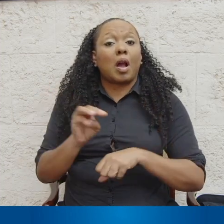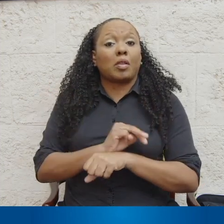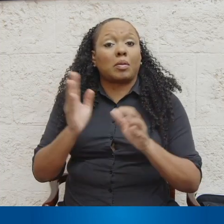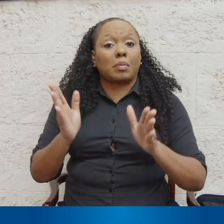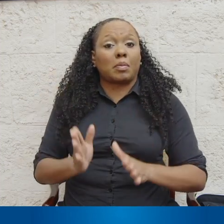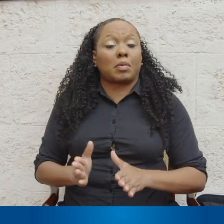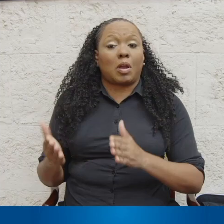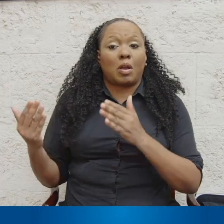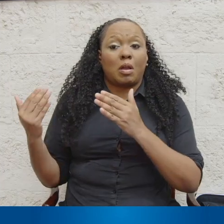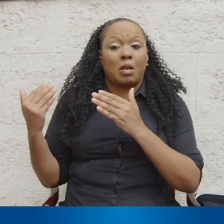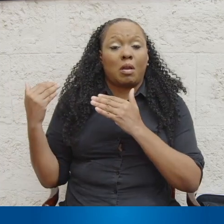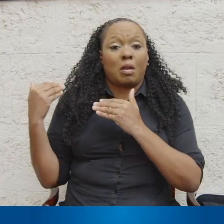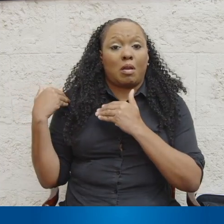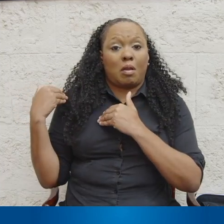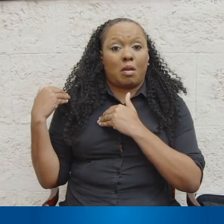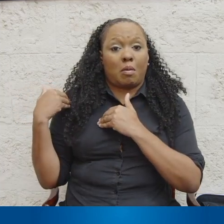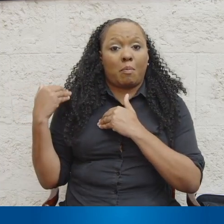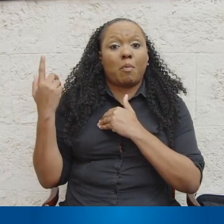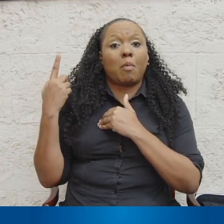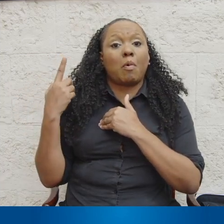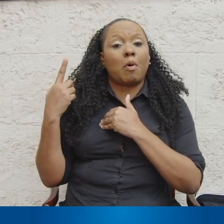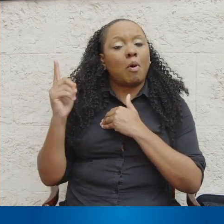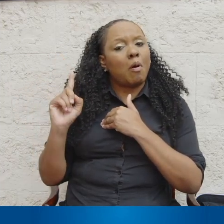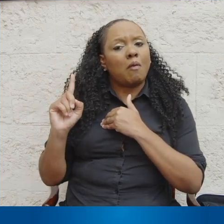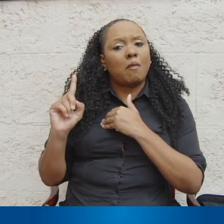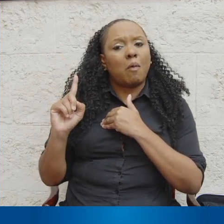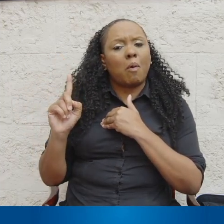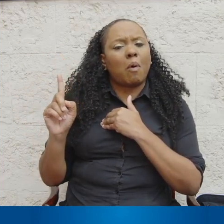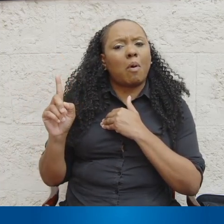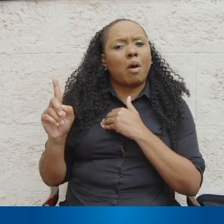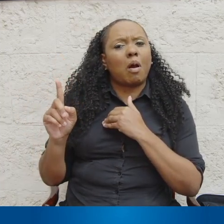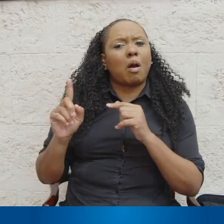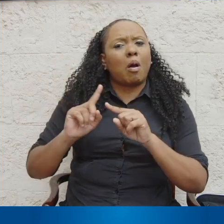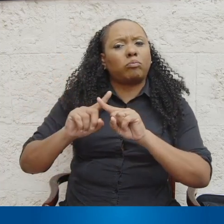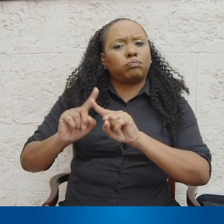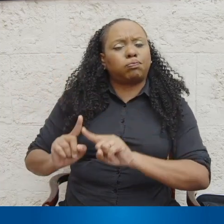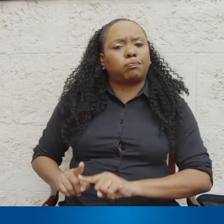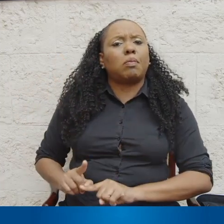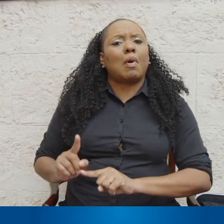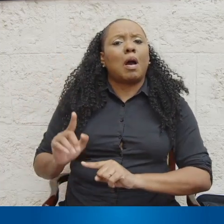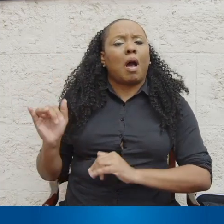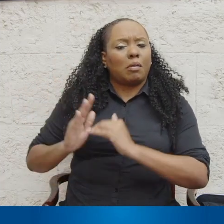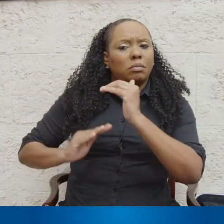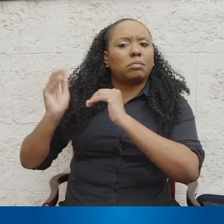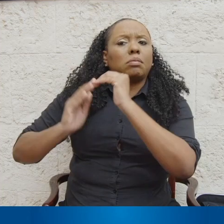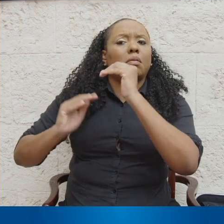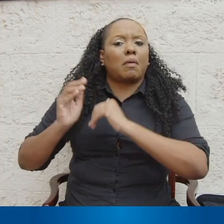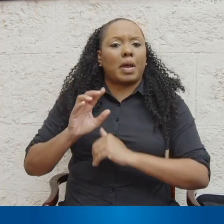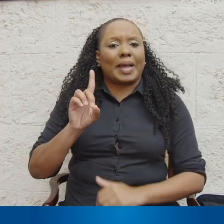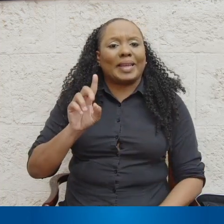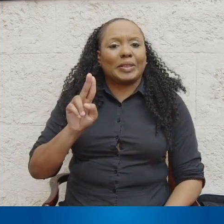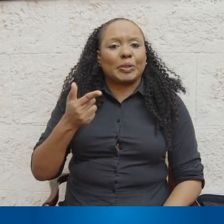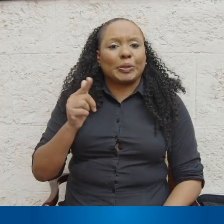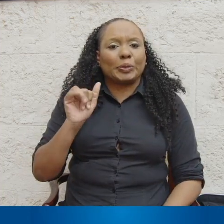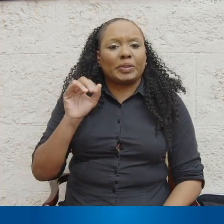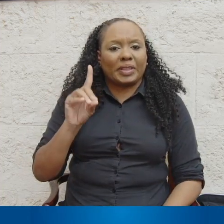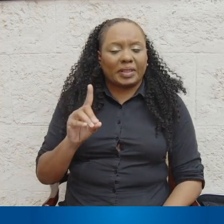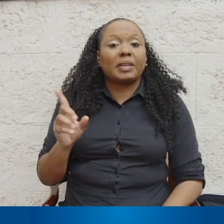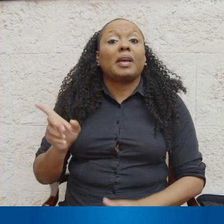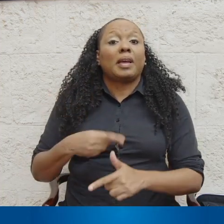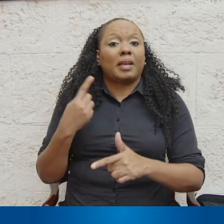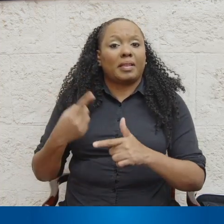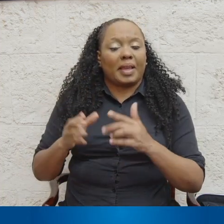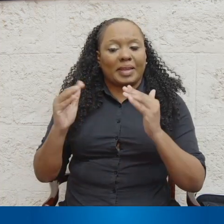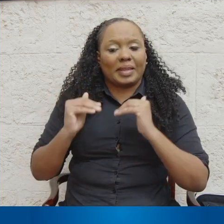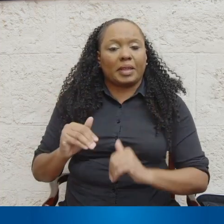infrastructural projects, Dr. the Honourable William Duguid, as well as the Minister of Youth, Sports and Community Empowerment, the Honourable Charles Griffith. And I will